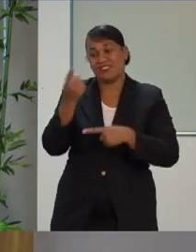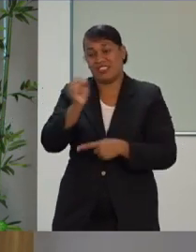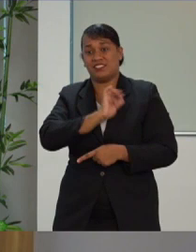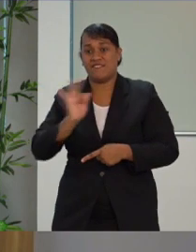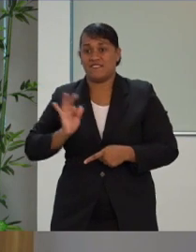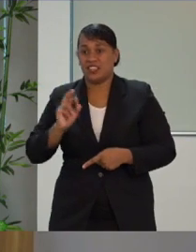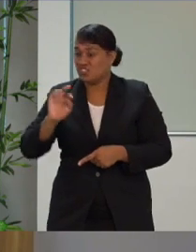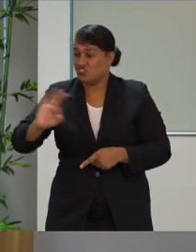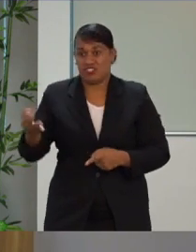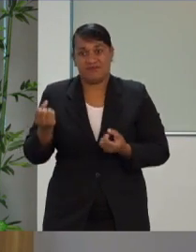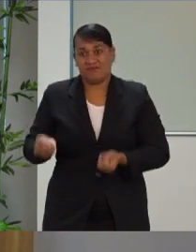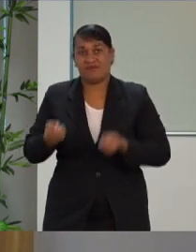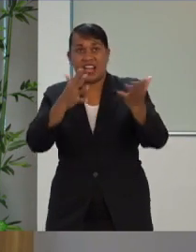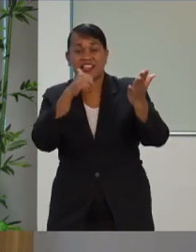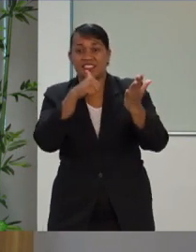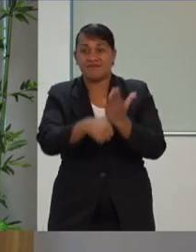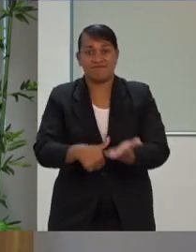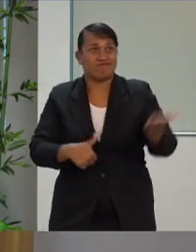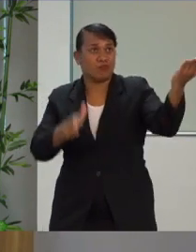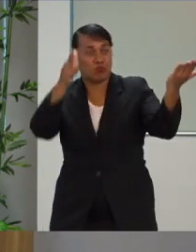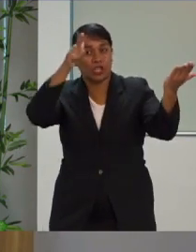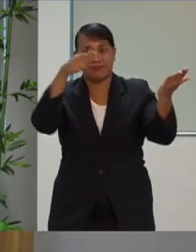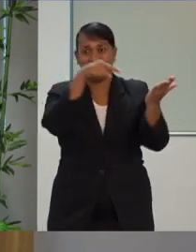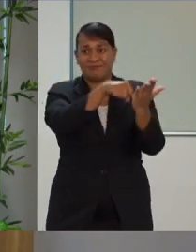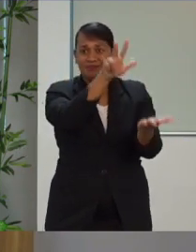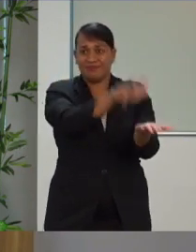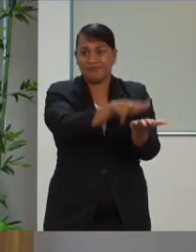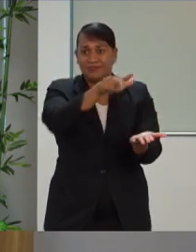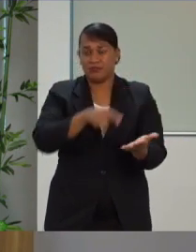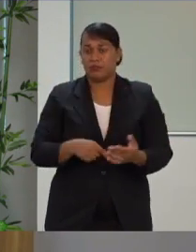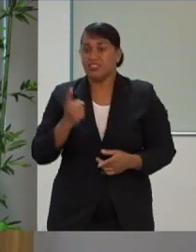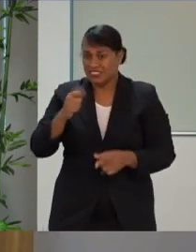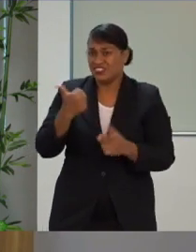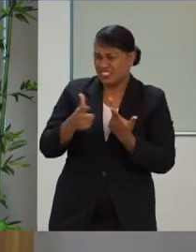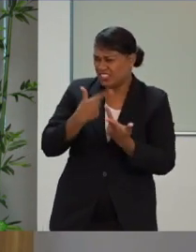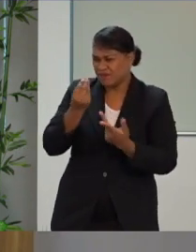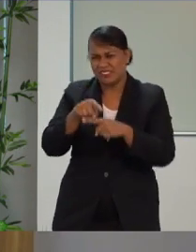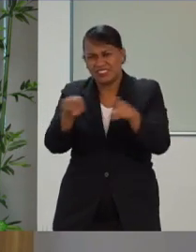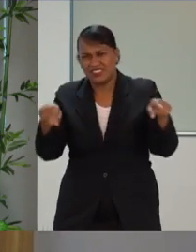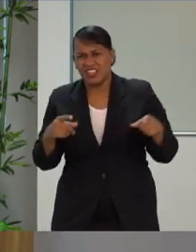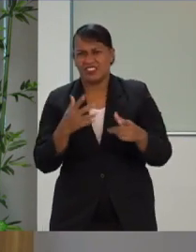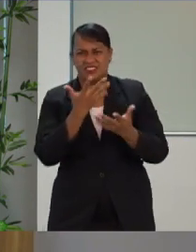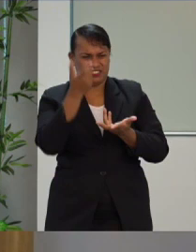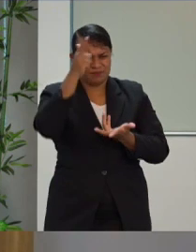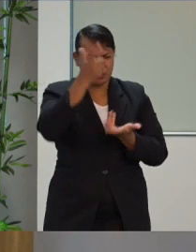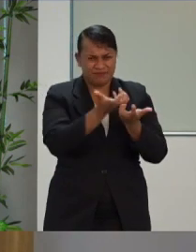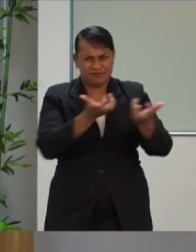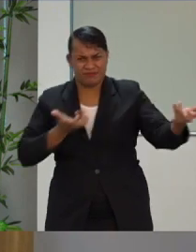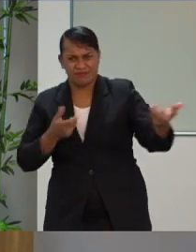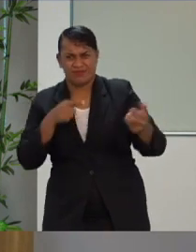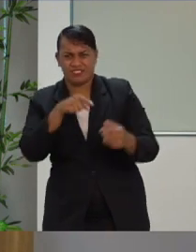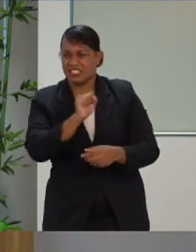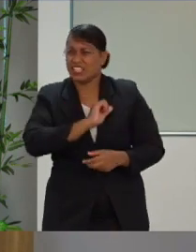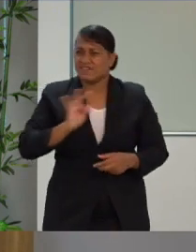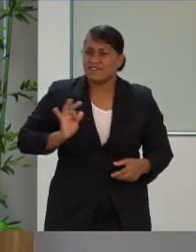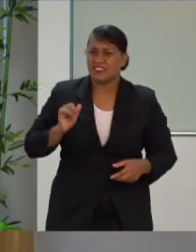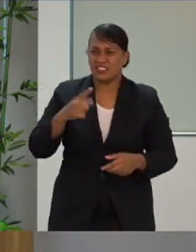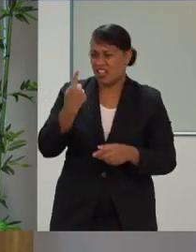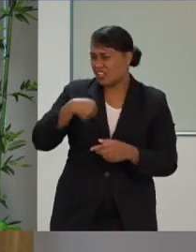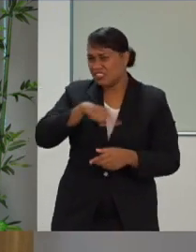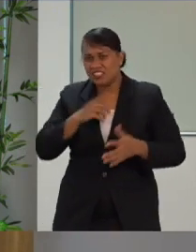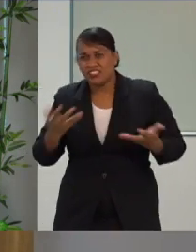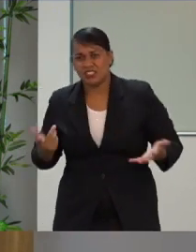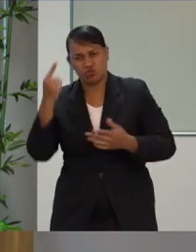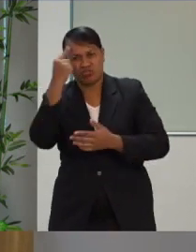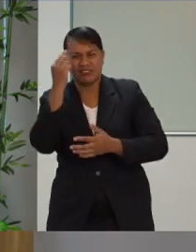As again, the FNPF has relented on one of those provisions that they had, and that is saying that even